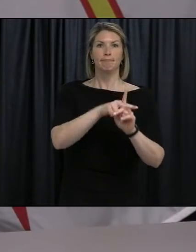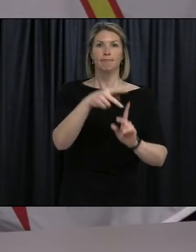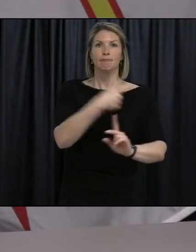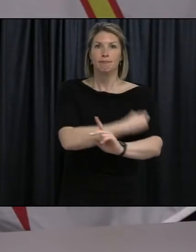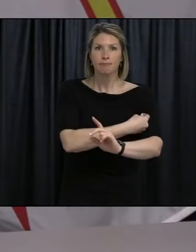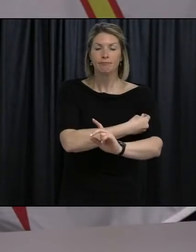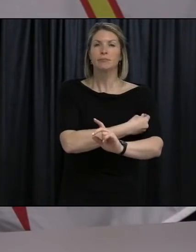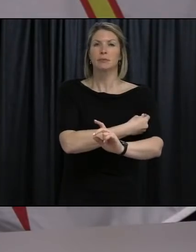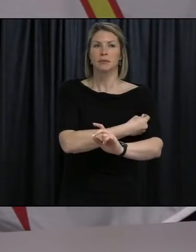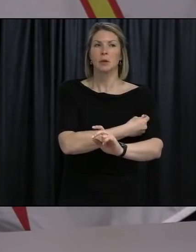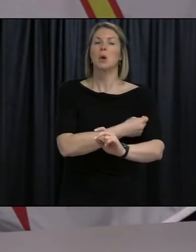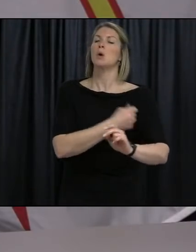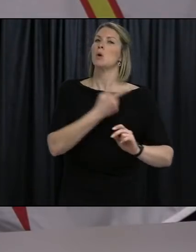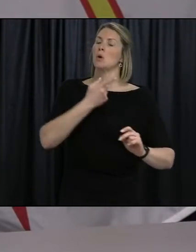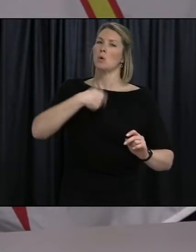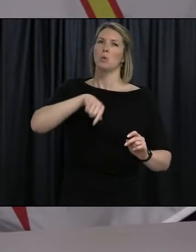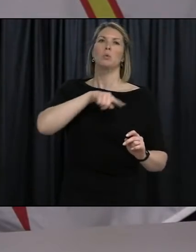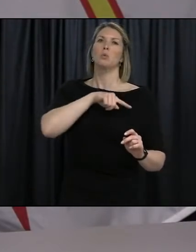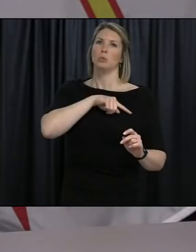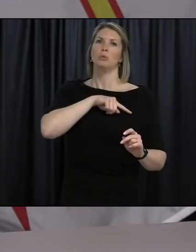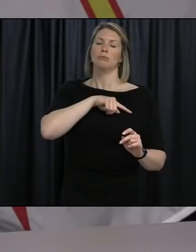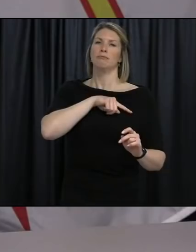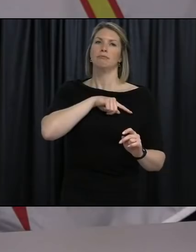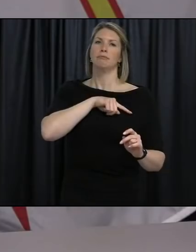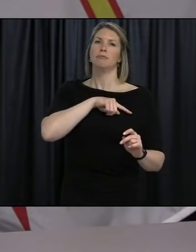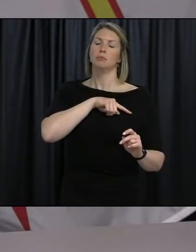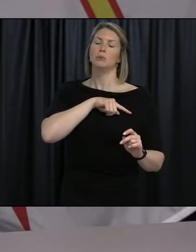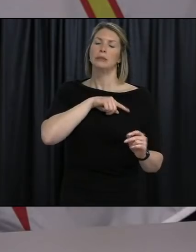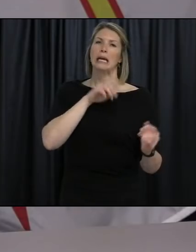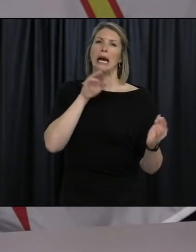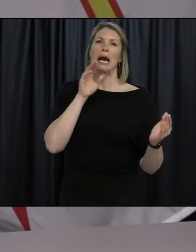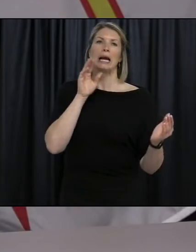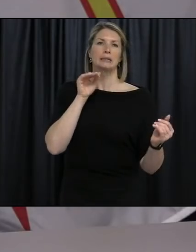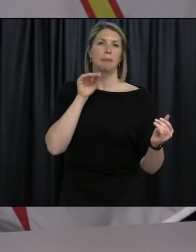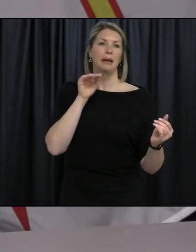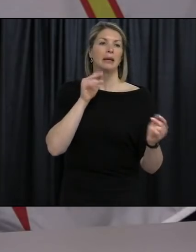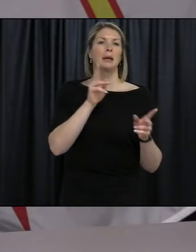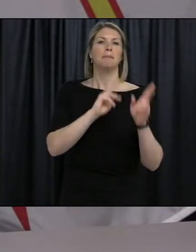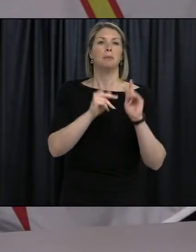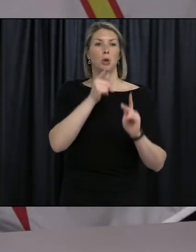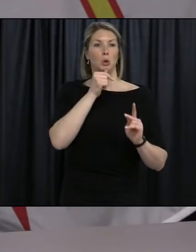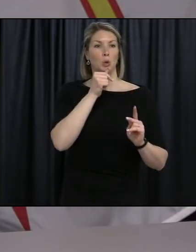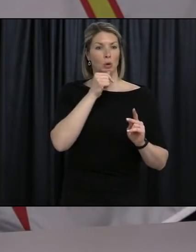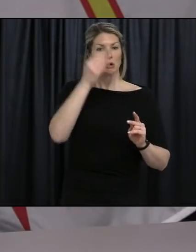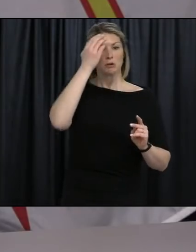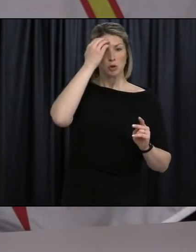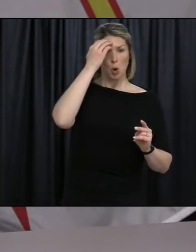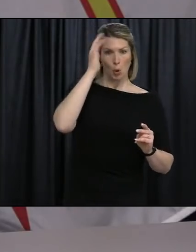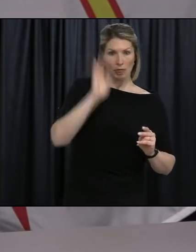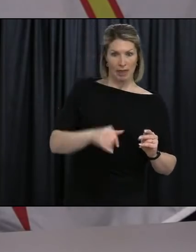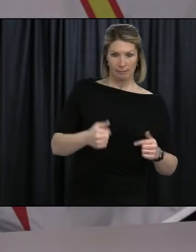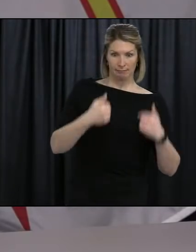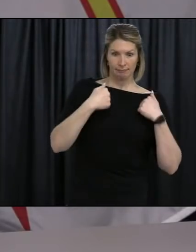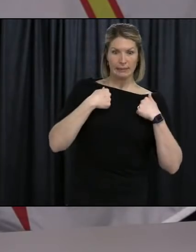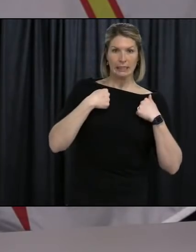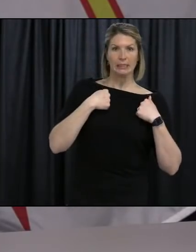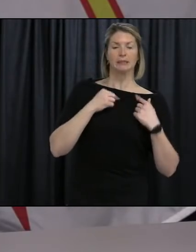we are expecting that only people who are in those groups would be coming forward. With regard to